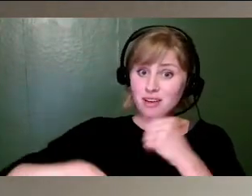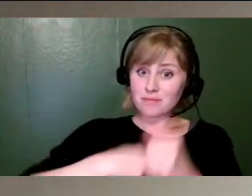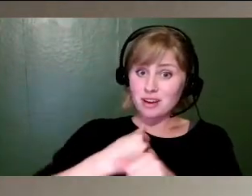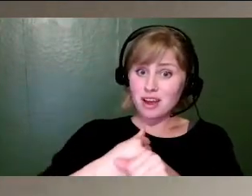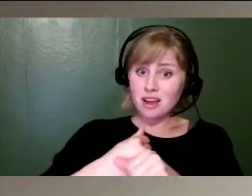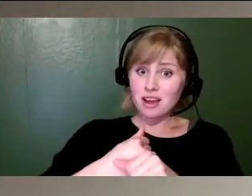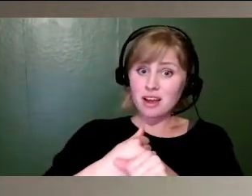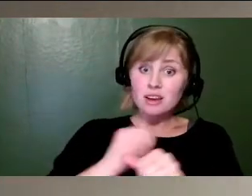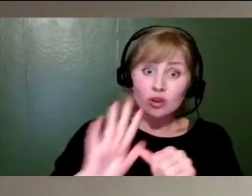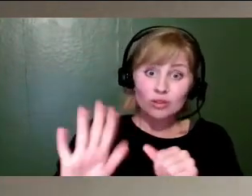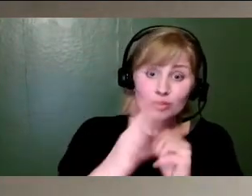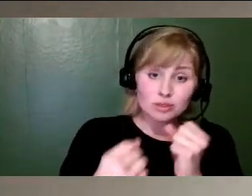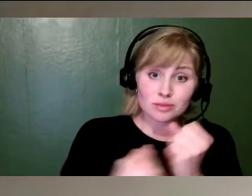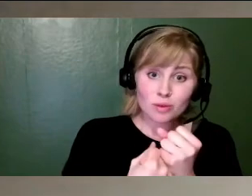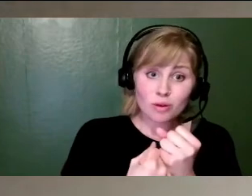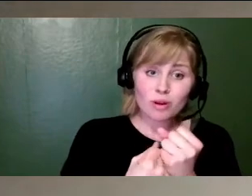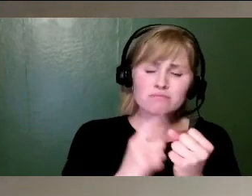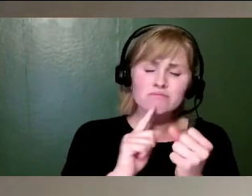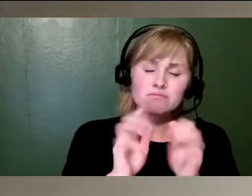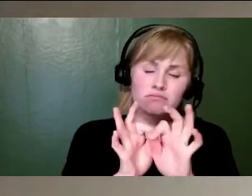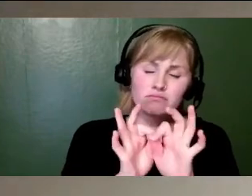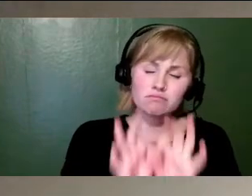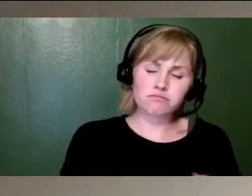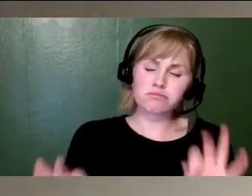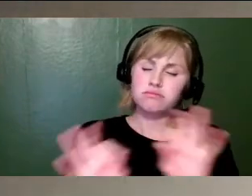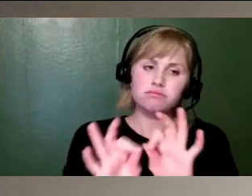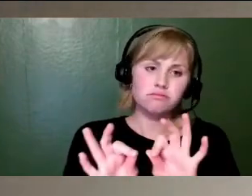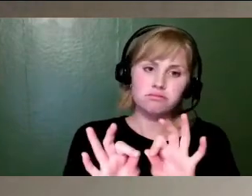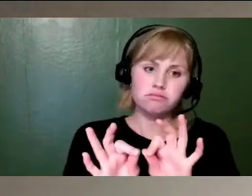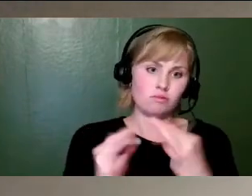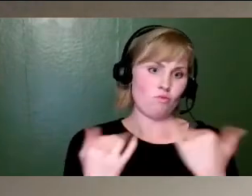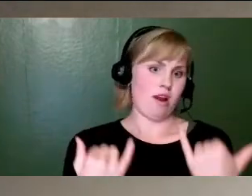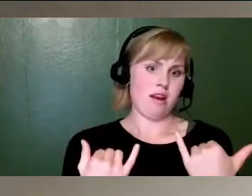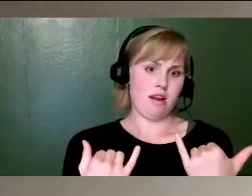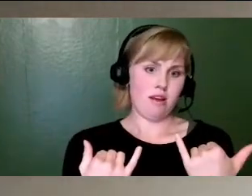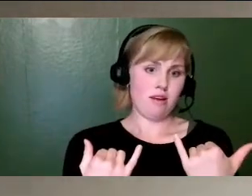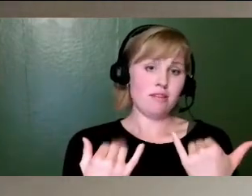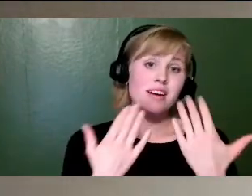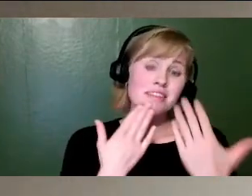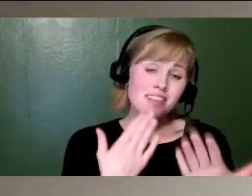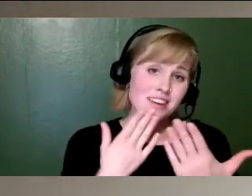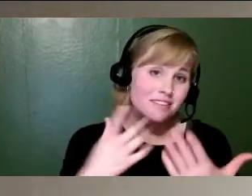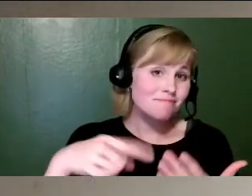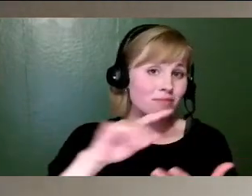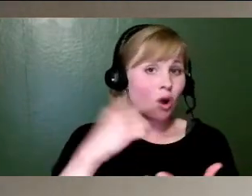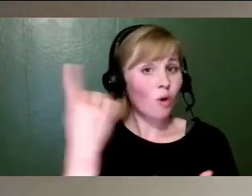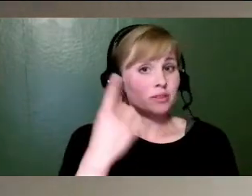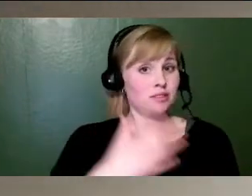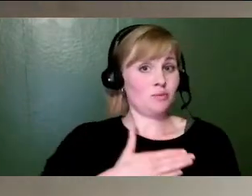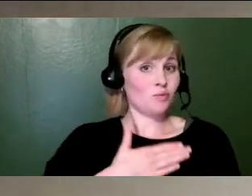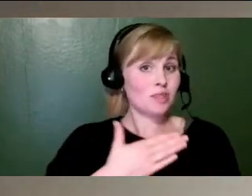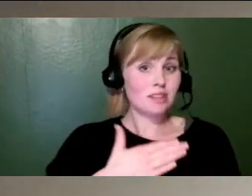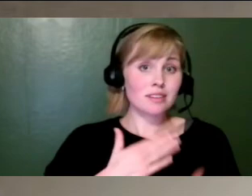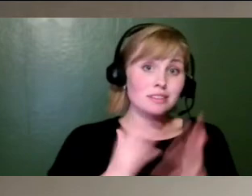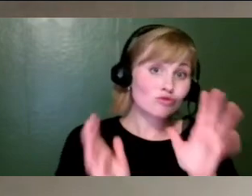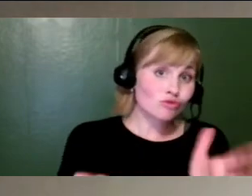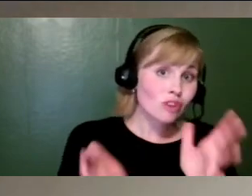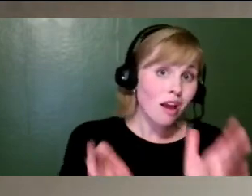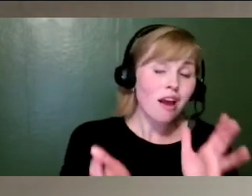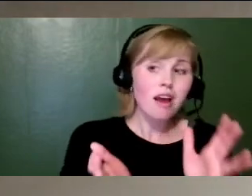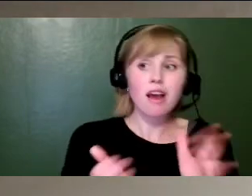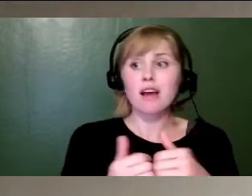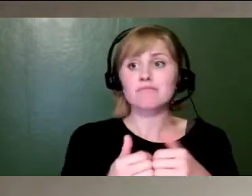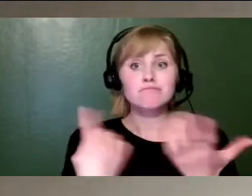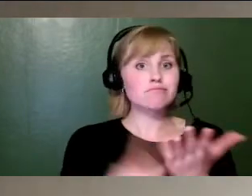ever. And I want to personally thank you all for always being willing to chat, having a conversation about